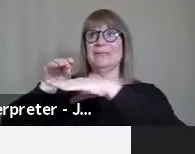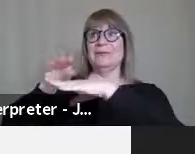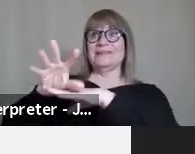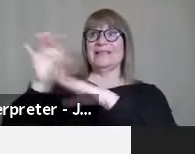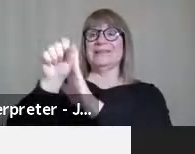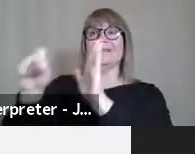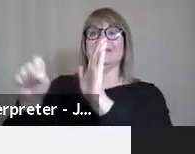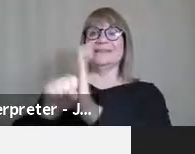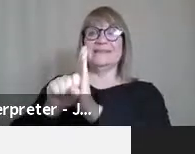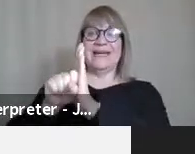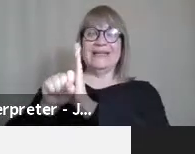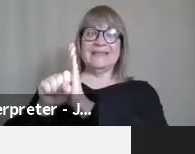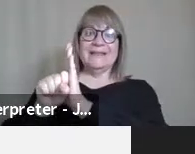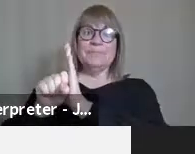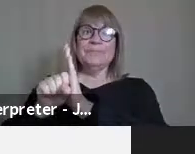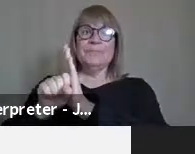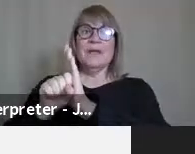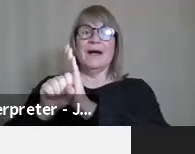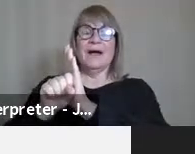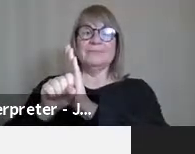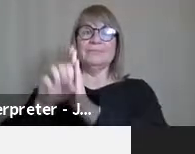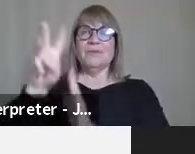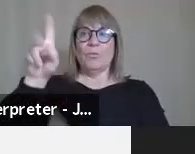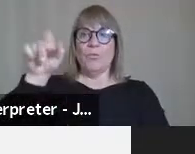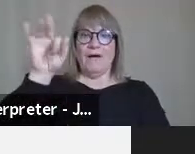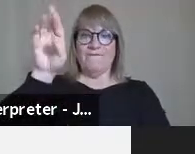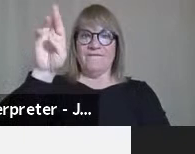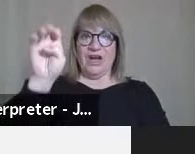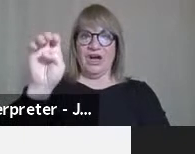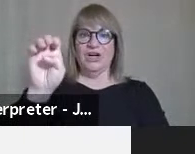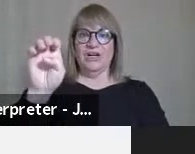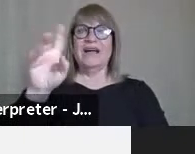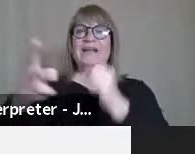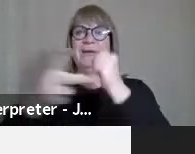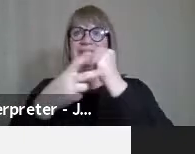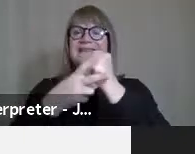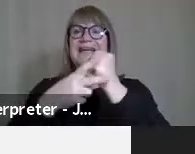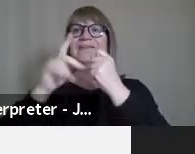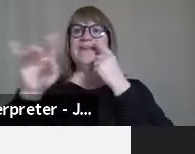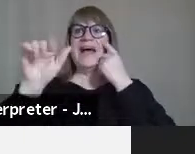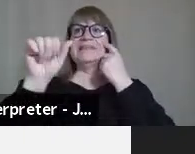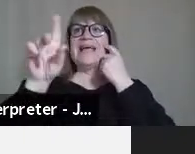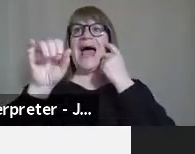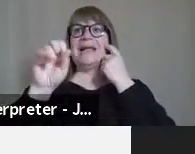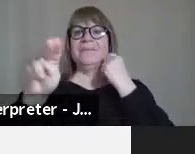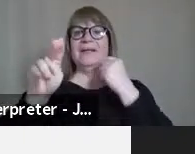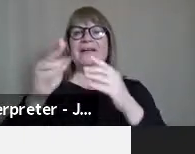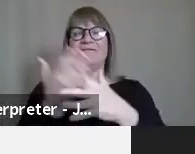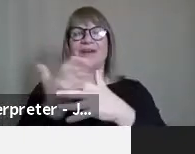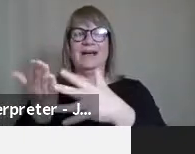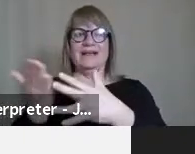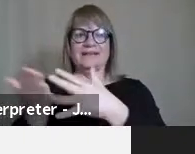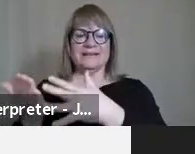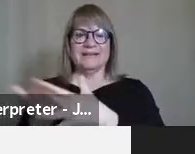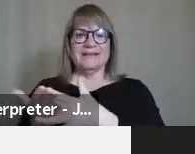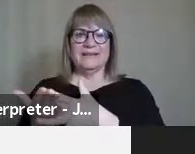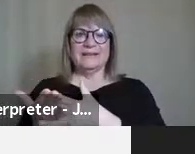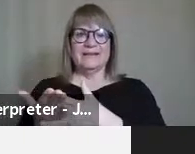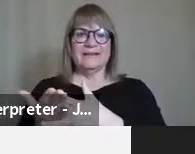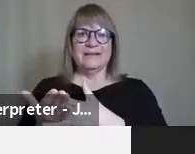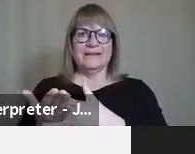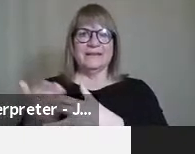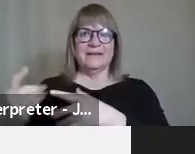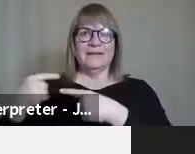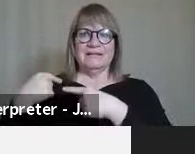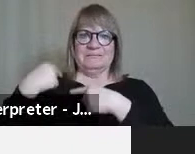a legal precaution and they were saved as administrative files um uh the until now